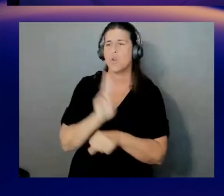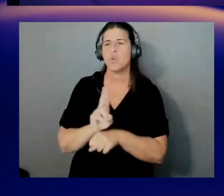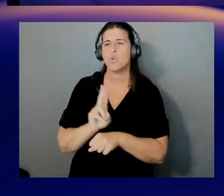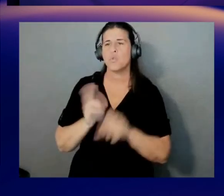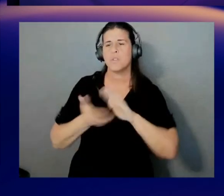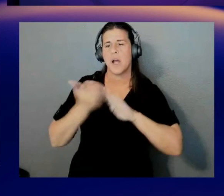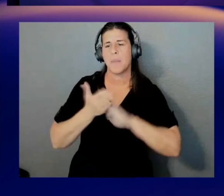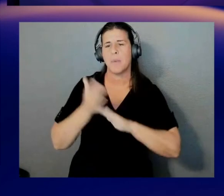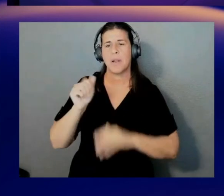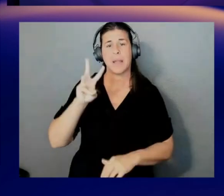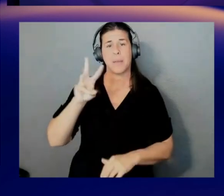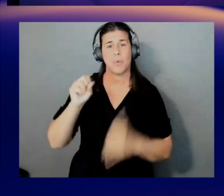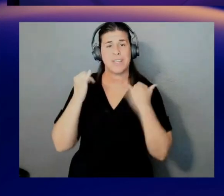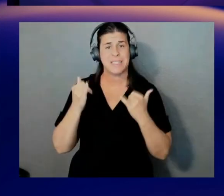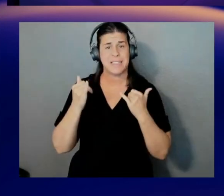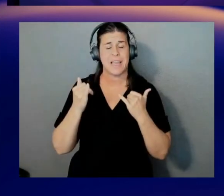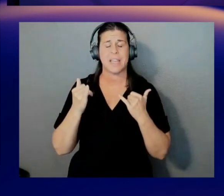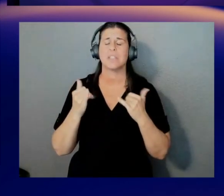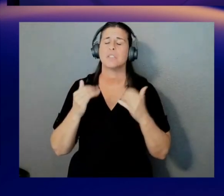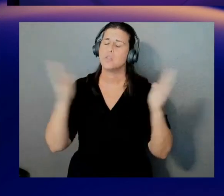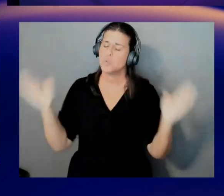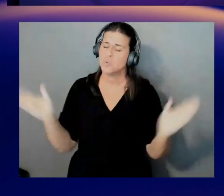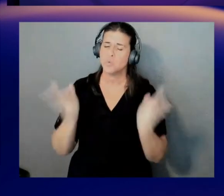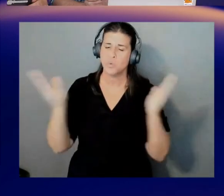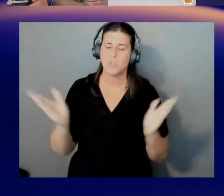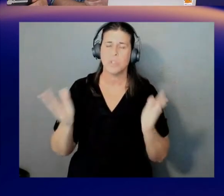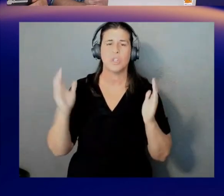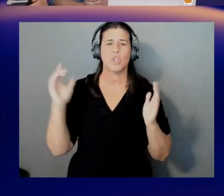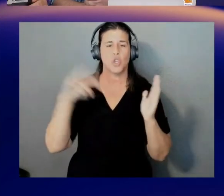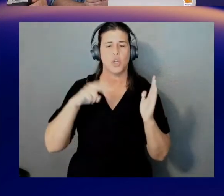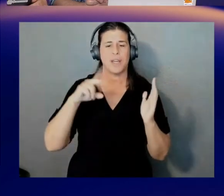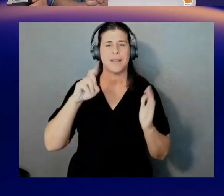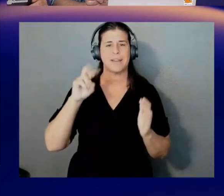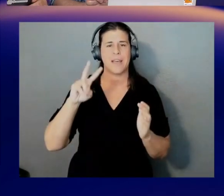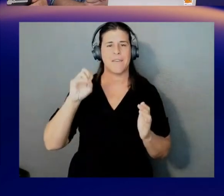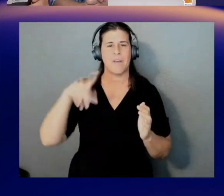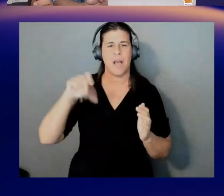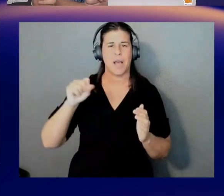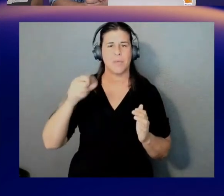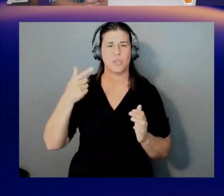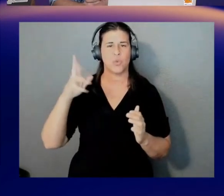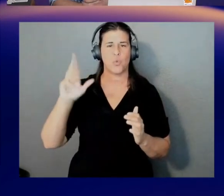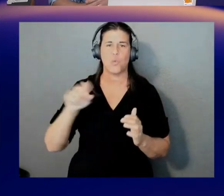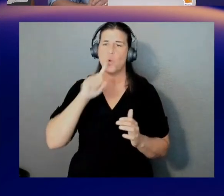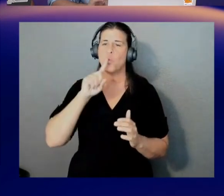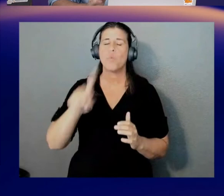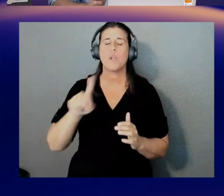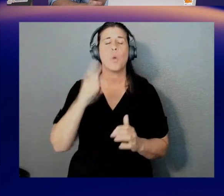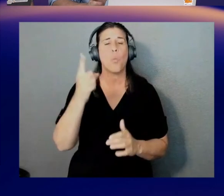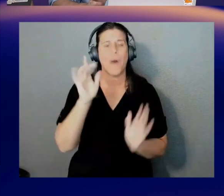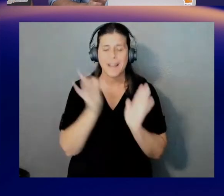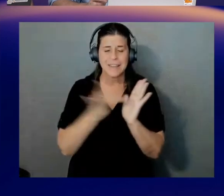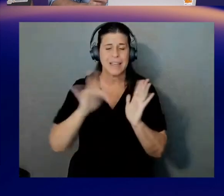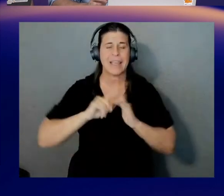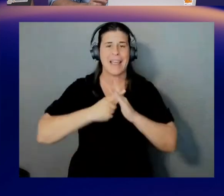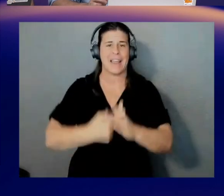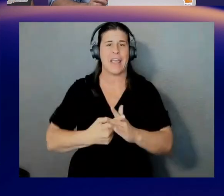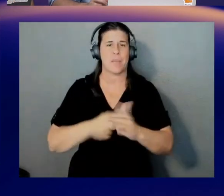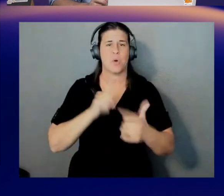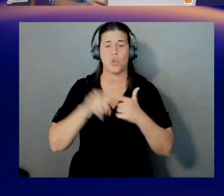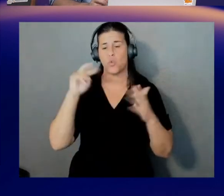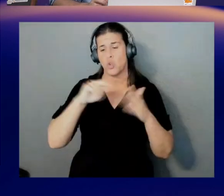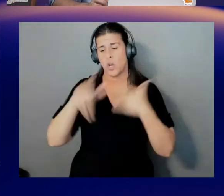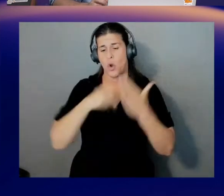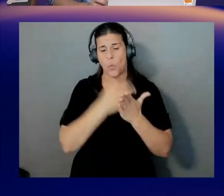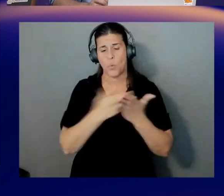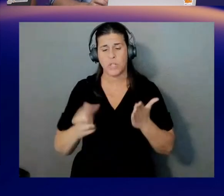today, I would strongly suggest checking out Devops Guru. Like I mentioned, it's one-click enable. You can have it look at all the resources in your account or target